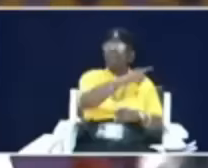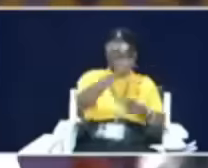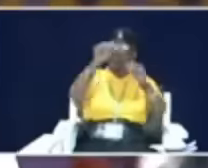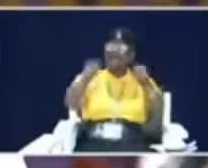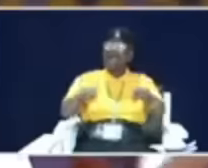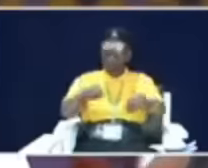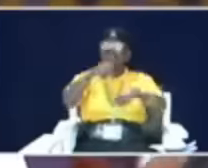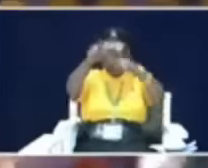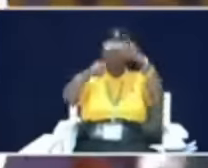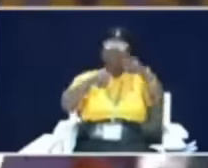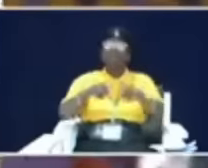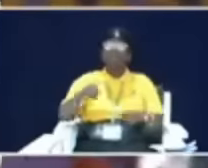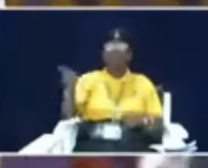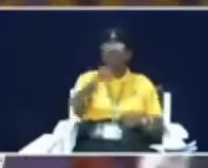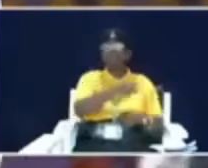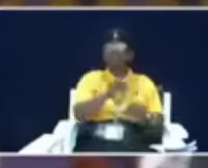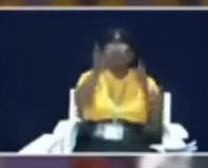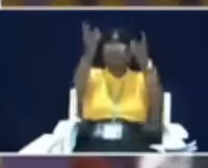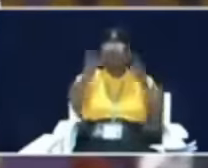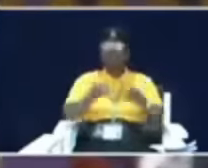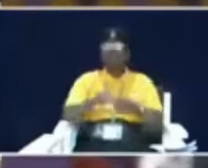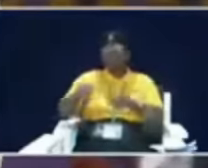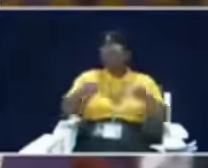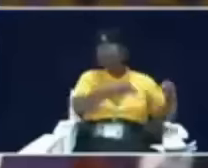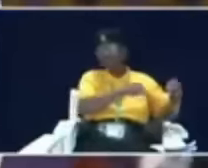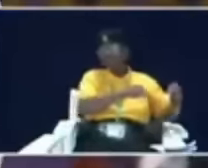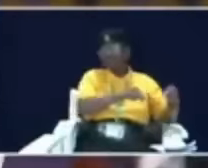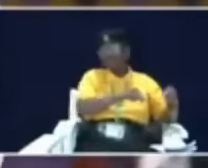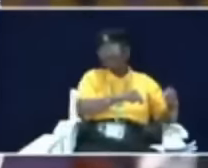You want to move beyond a certain level, they tell you.